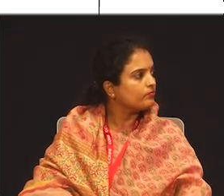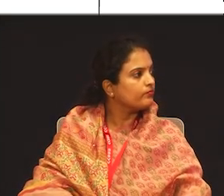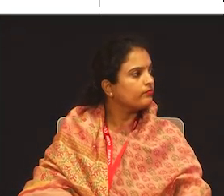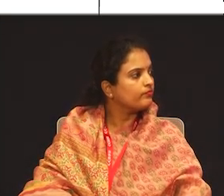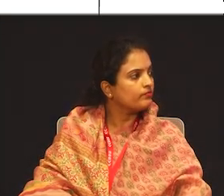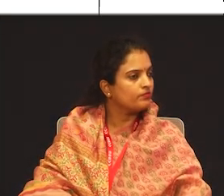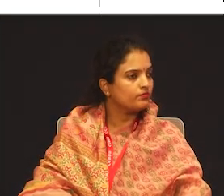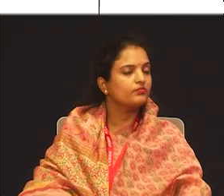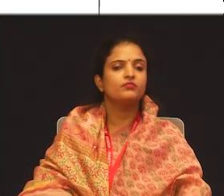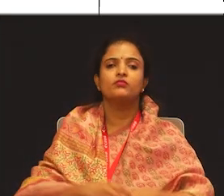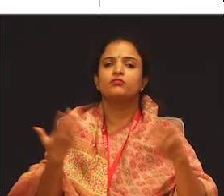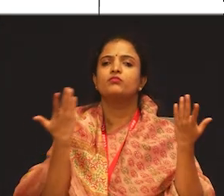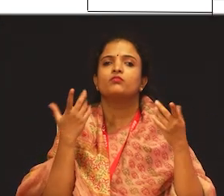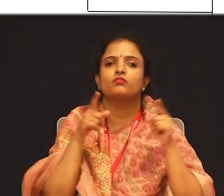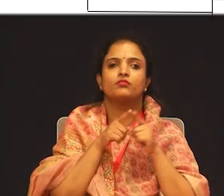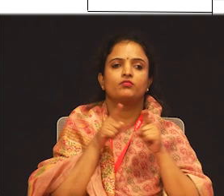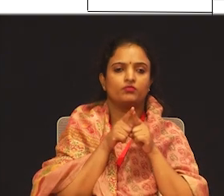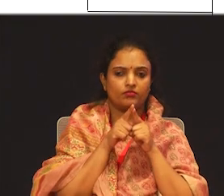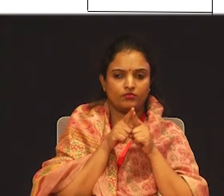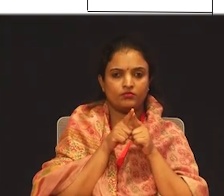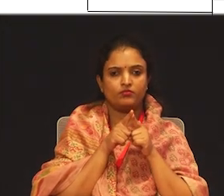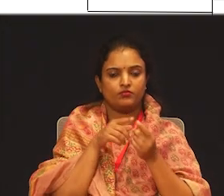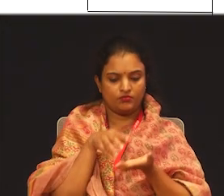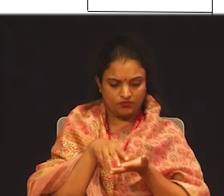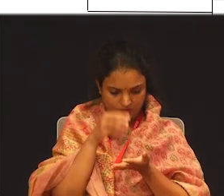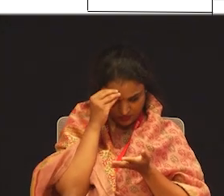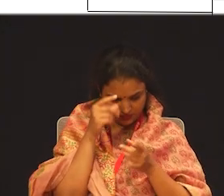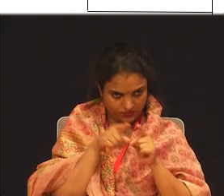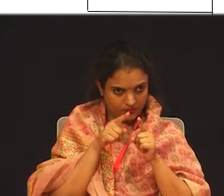So the specific details, I believe I have covered them all.